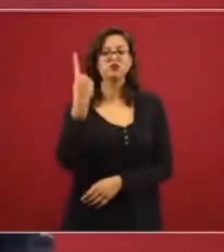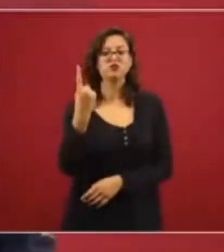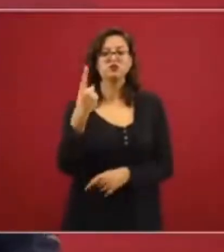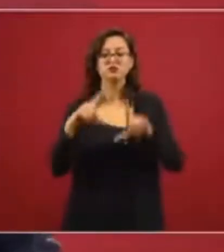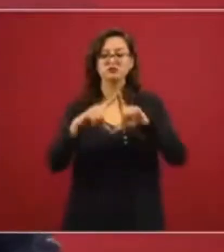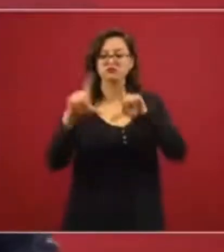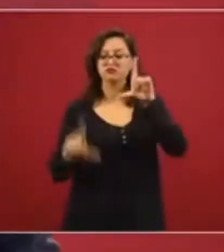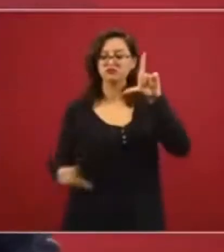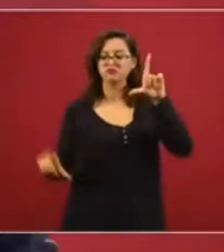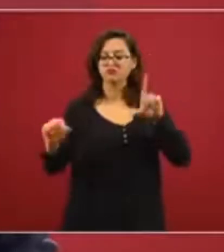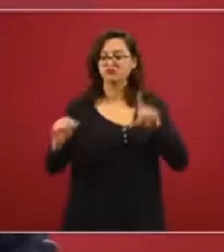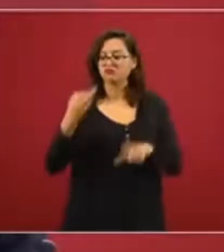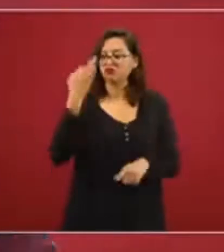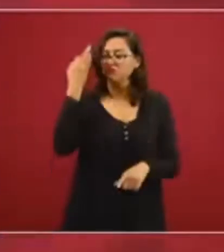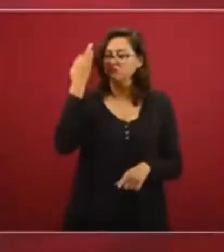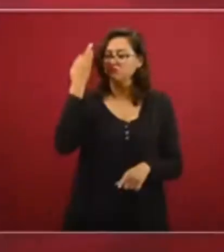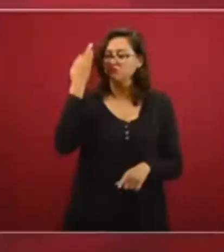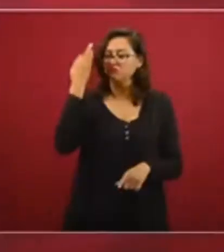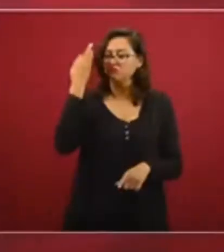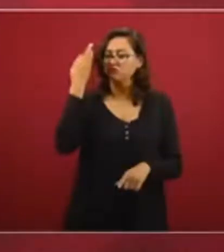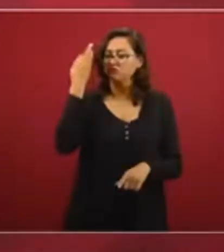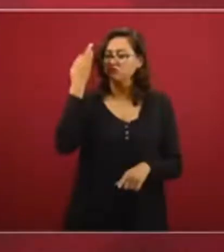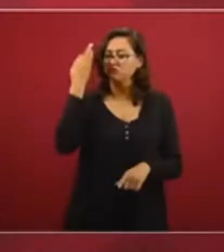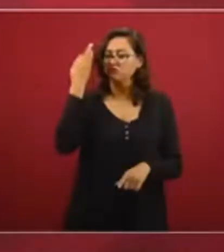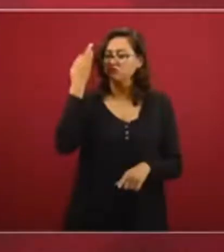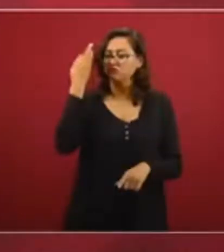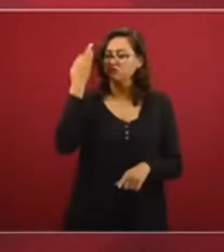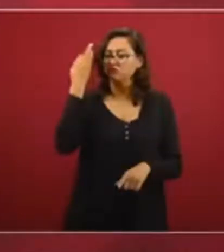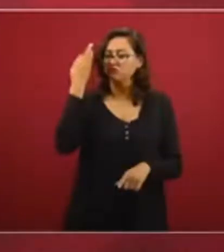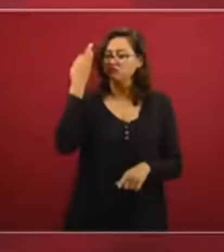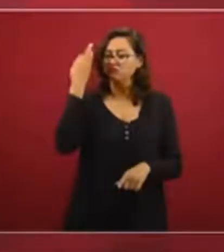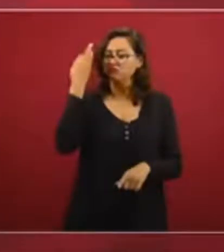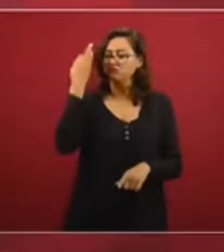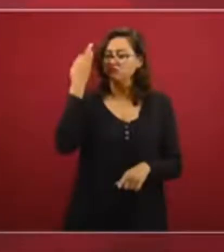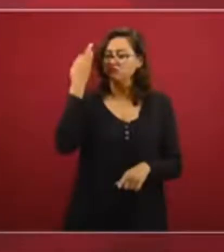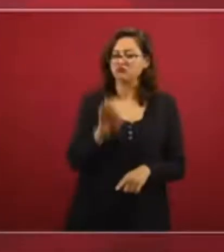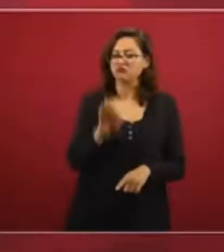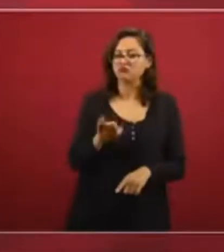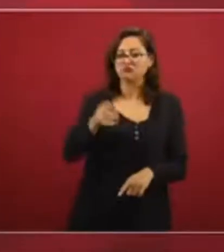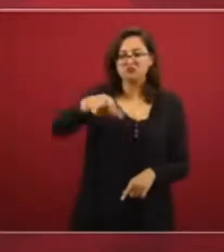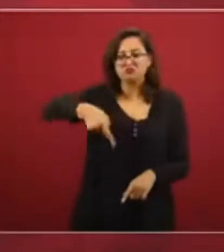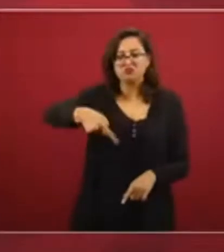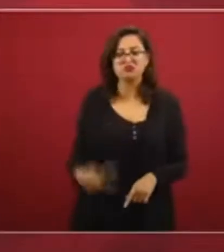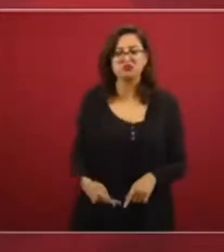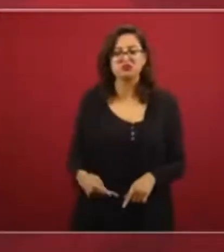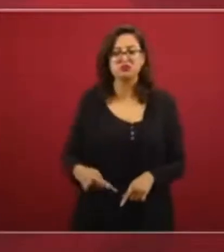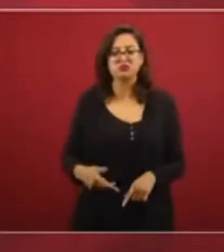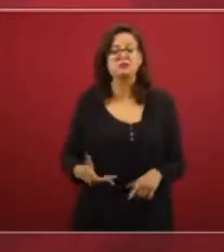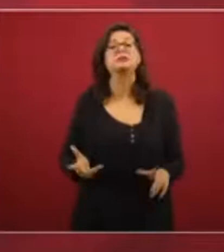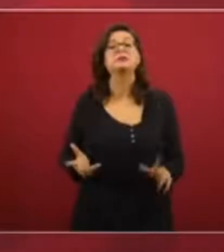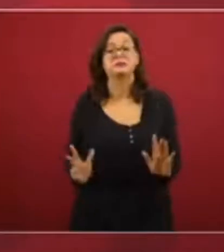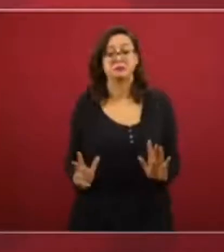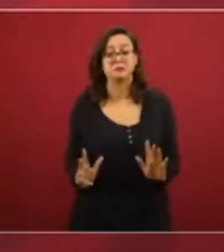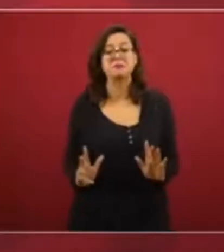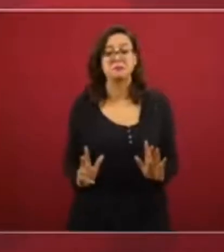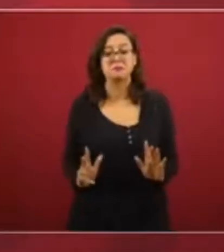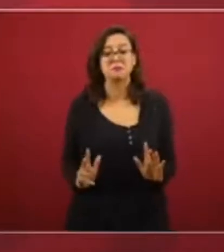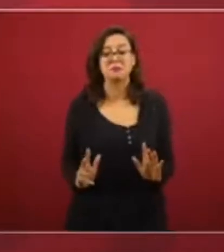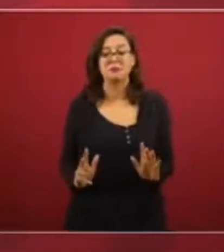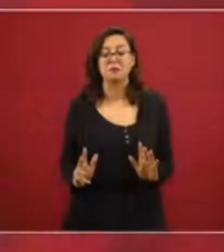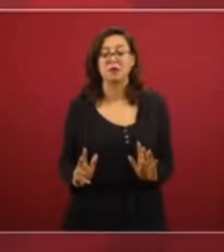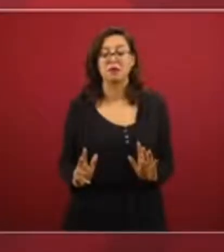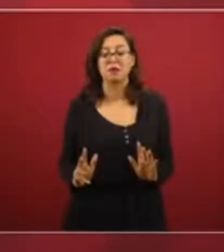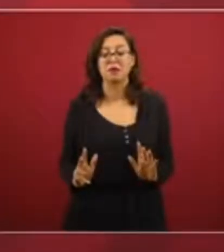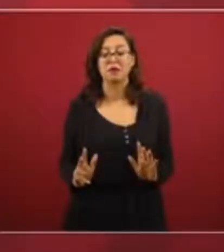Este es un asunto This is an important matter que se debe de